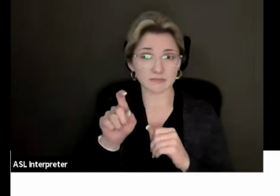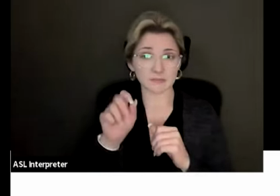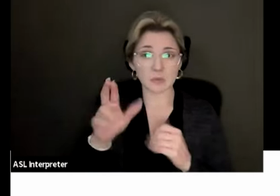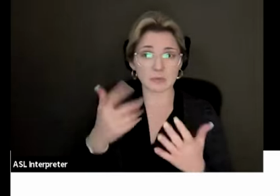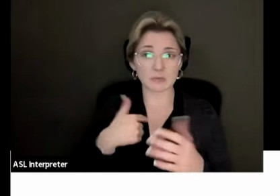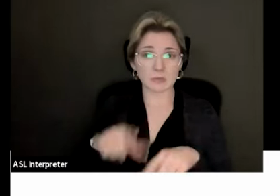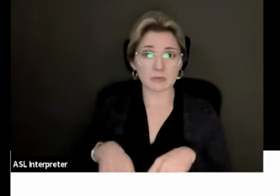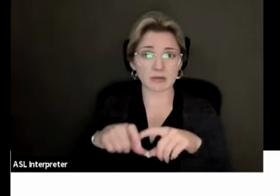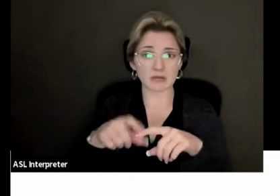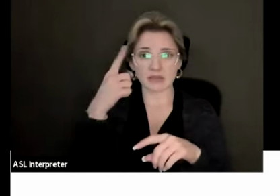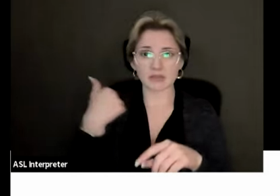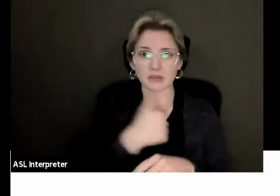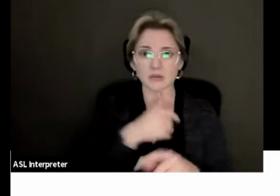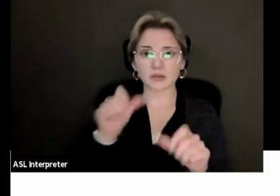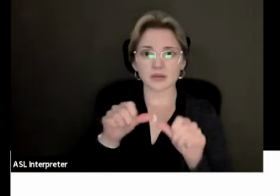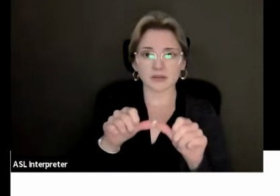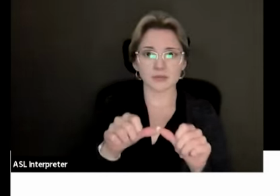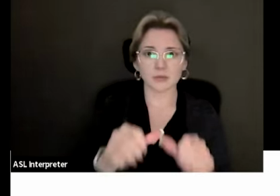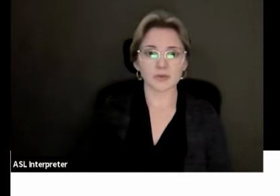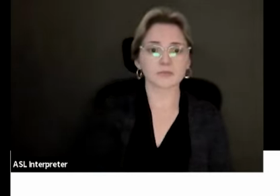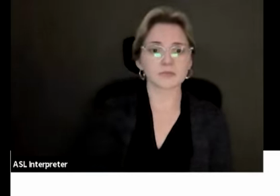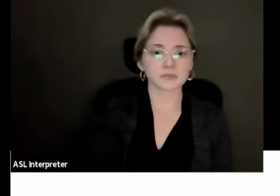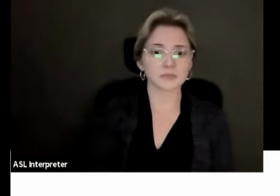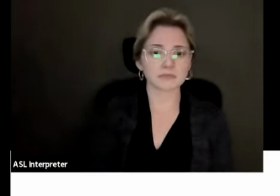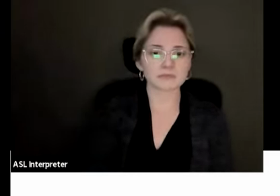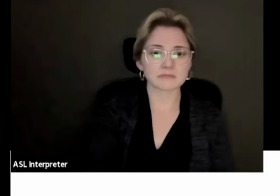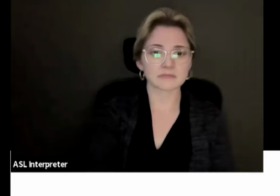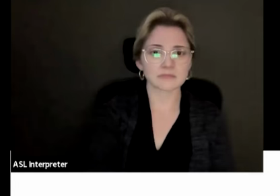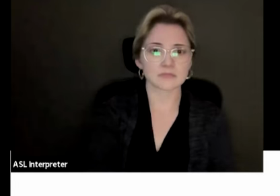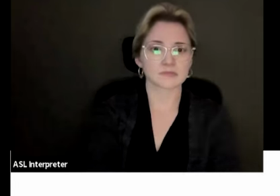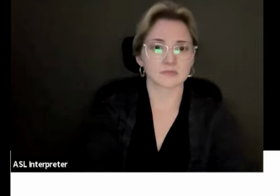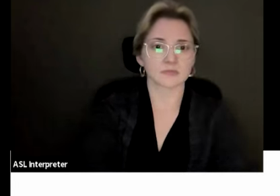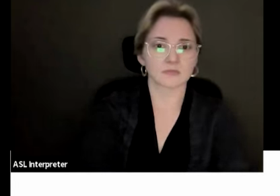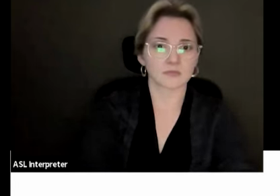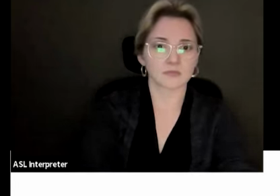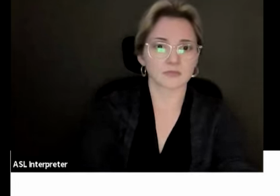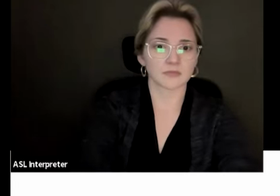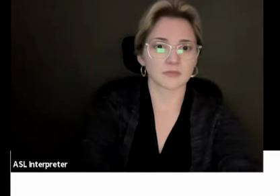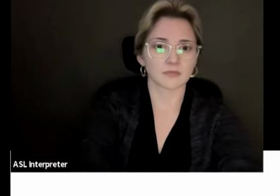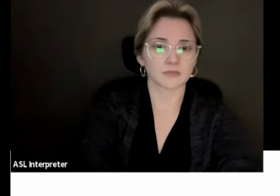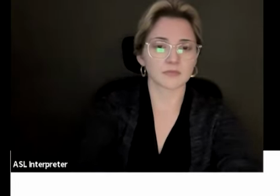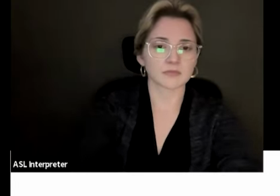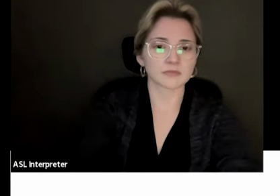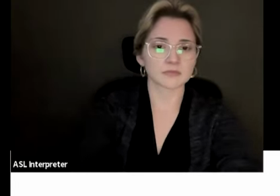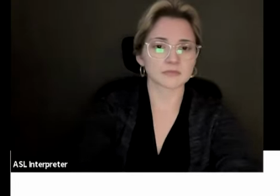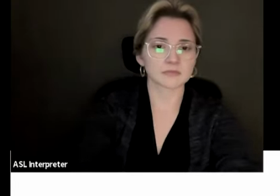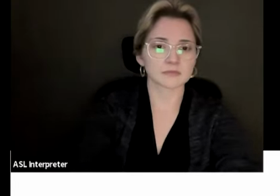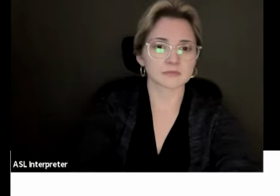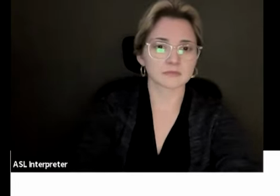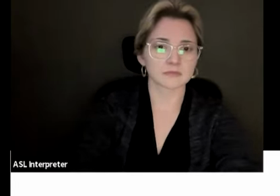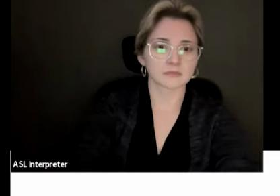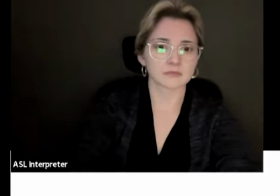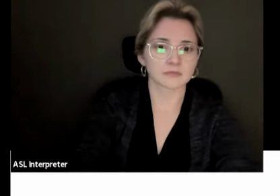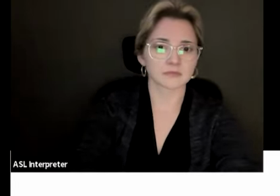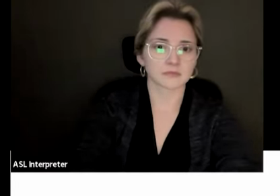I think we can keep going. Okay, thank you. So the other kind of side of